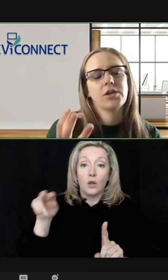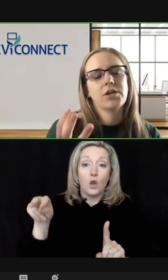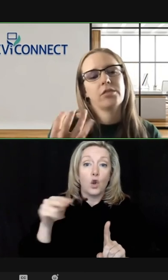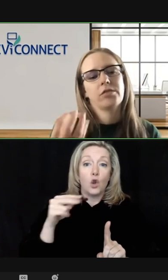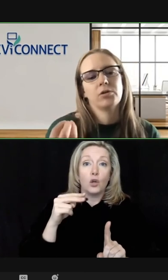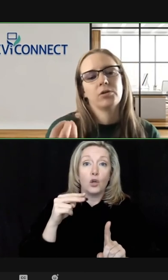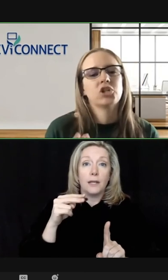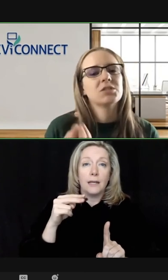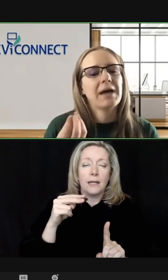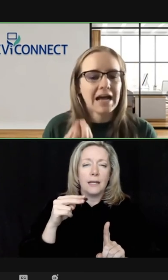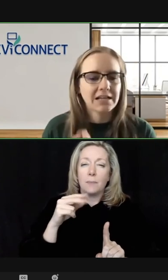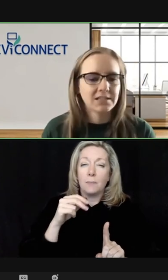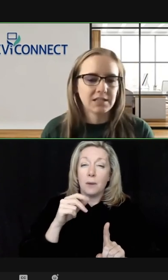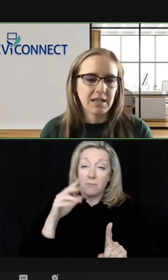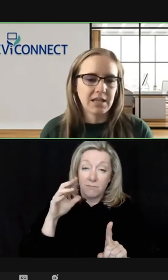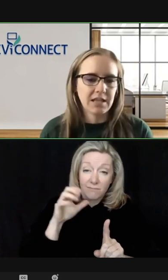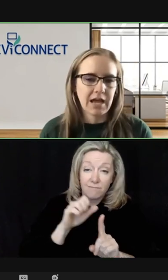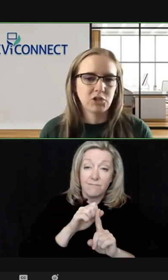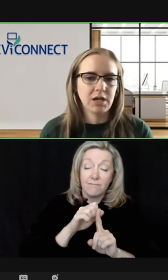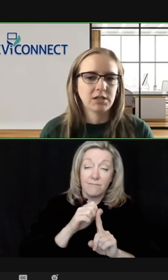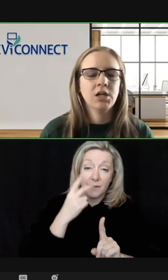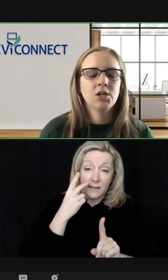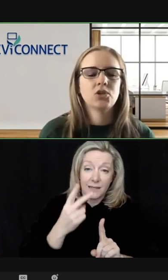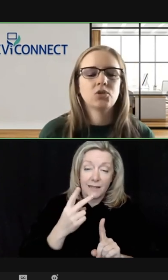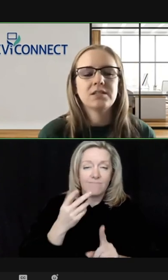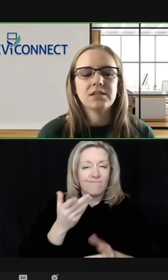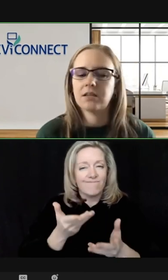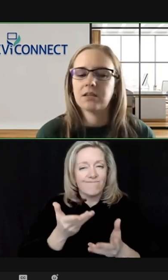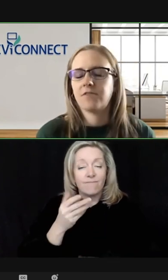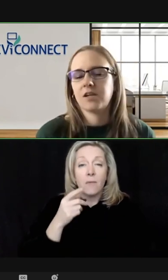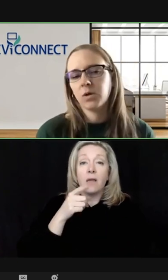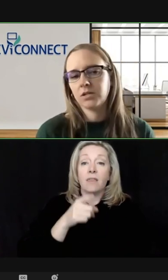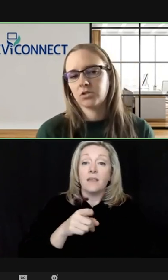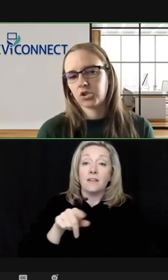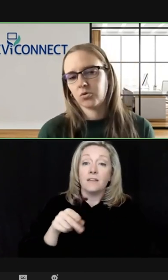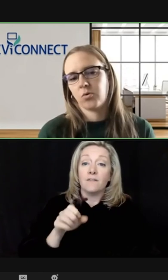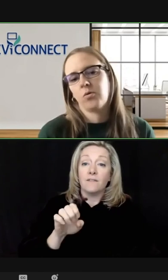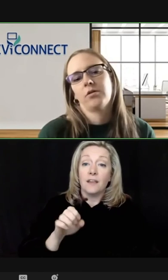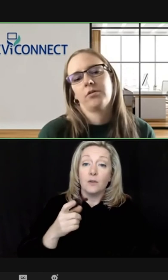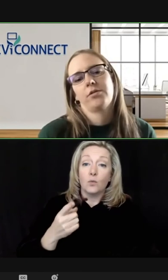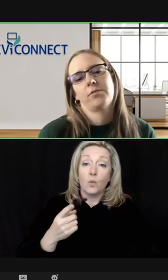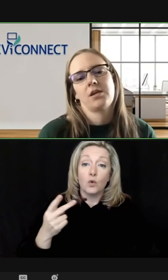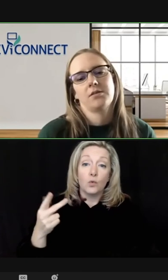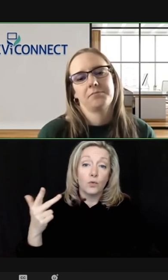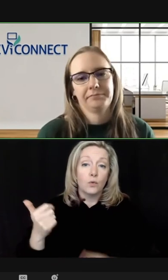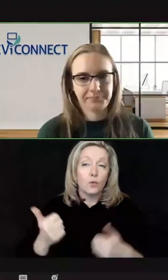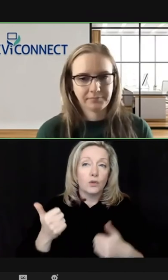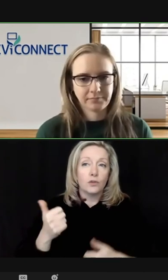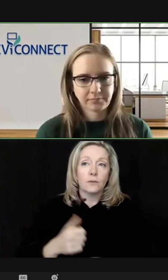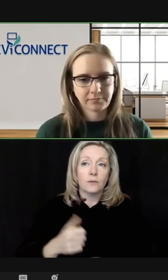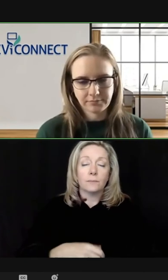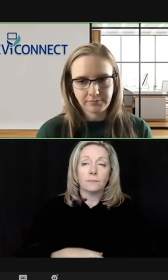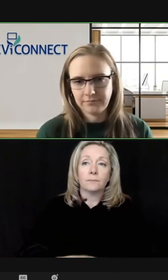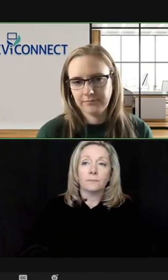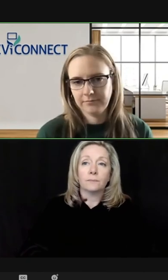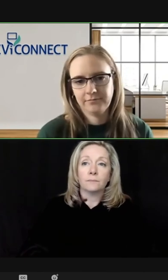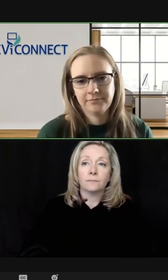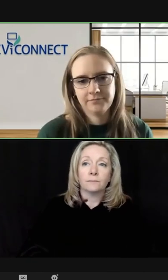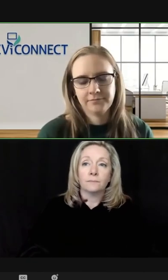looks like they're looking through it or just past the object. So is this a phase 1, 2, or 3?